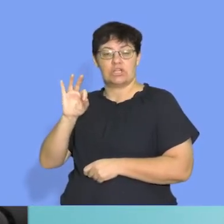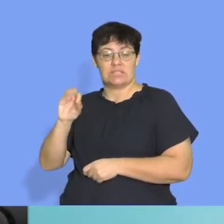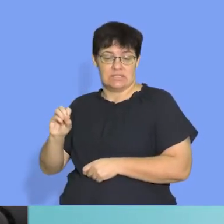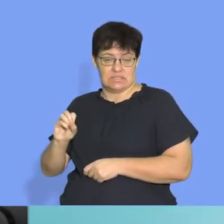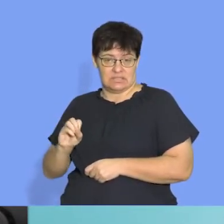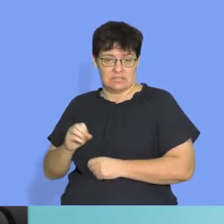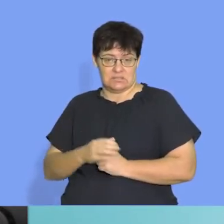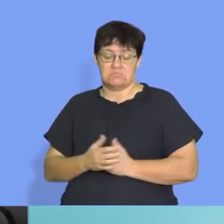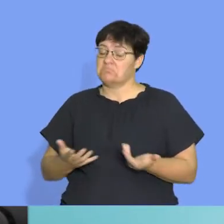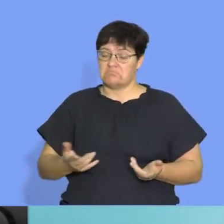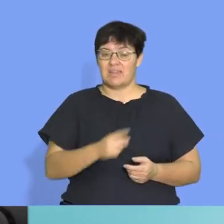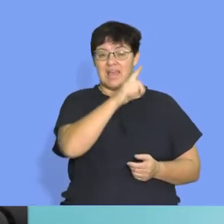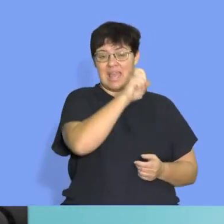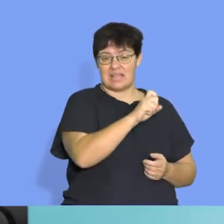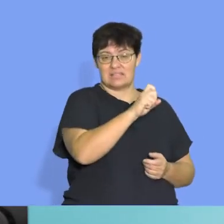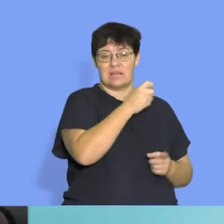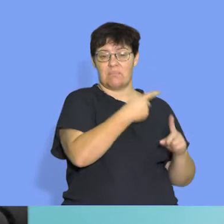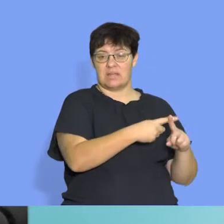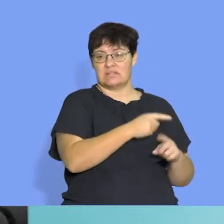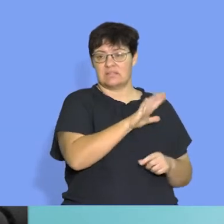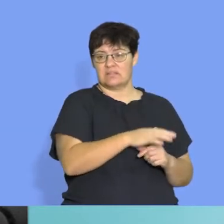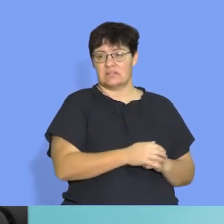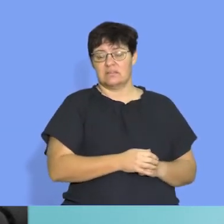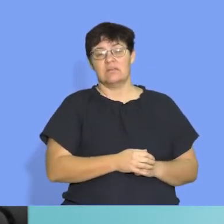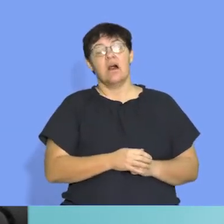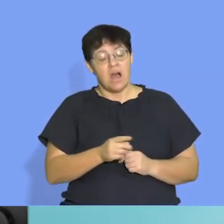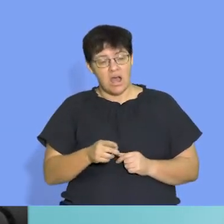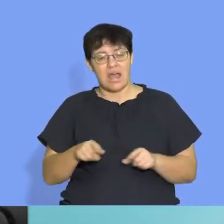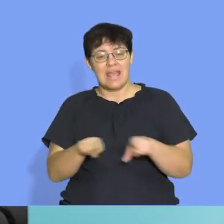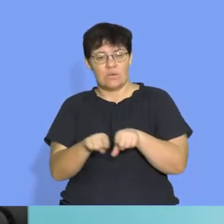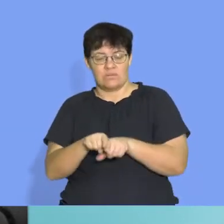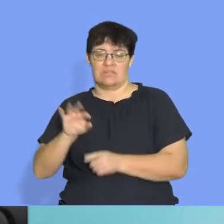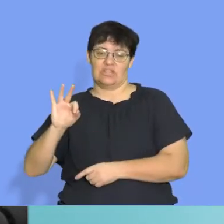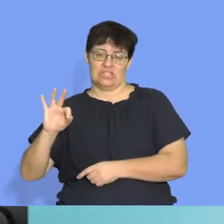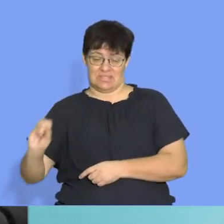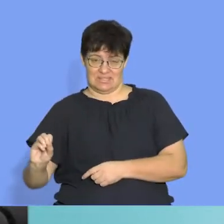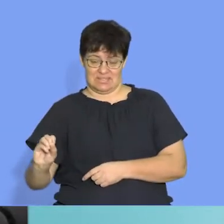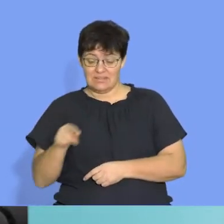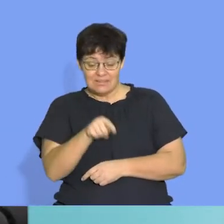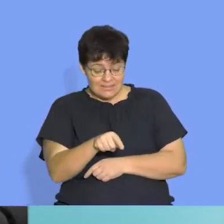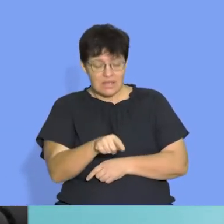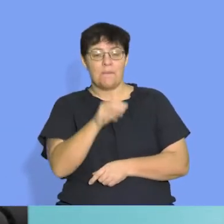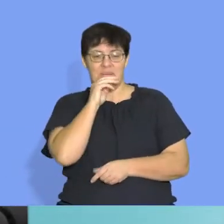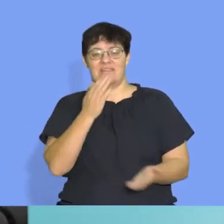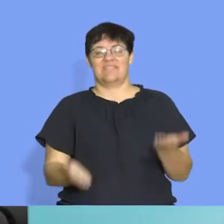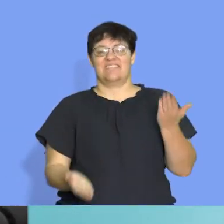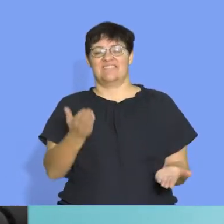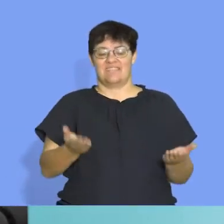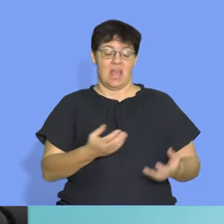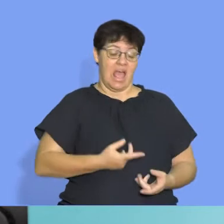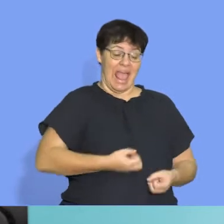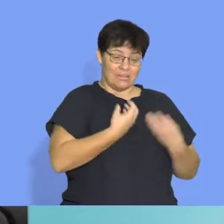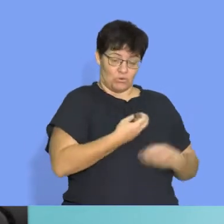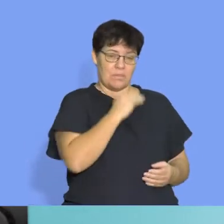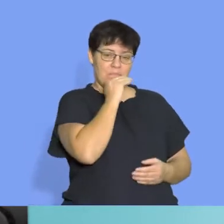will say x plus 5 equal to 13. The equal sign is what distinguishes between an expression and